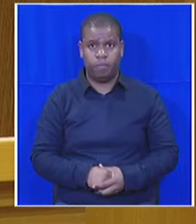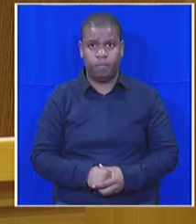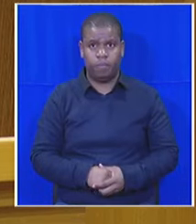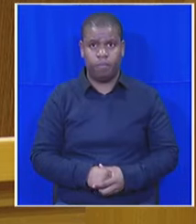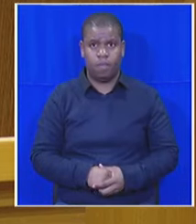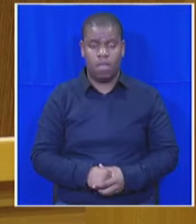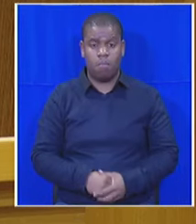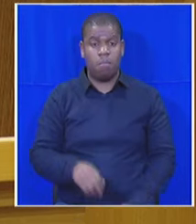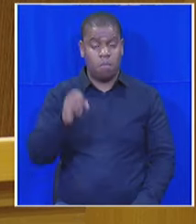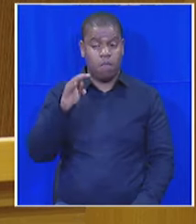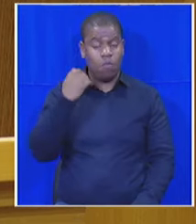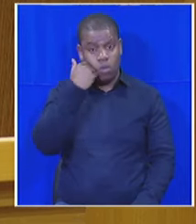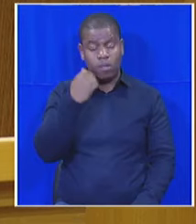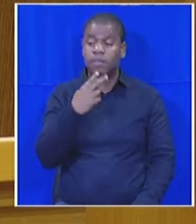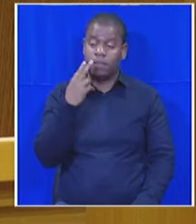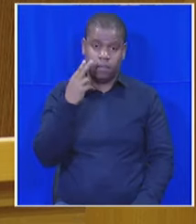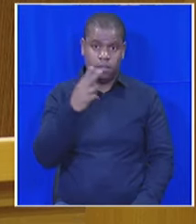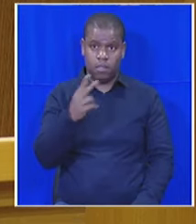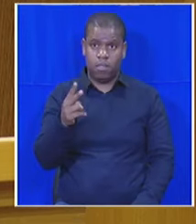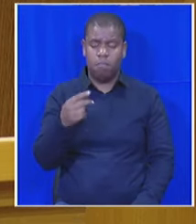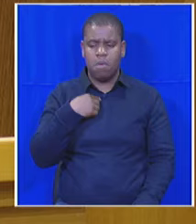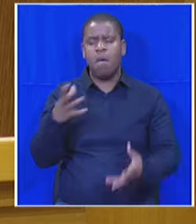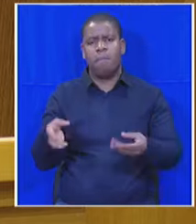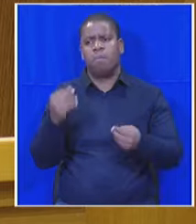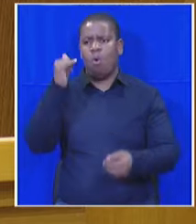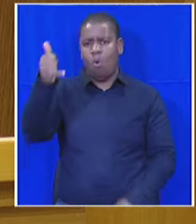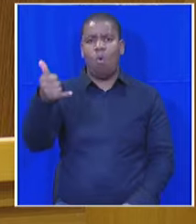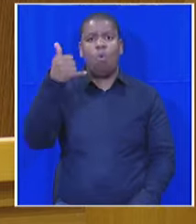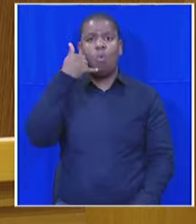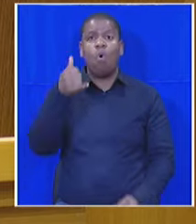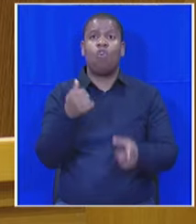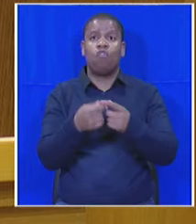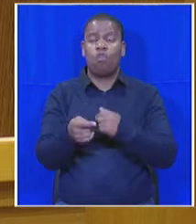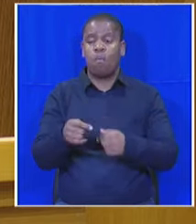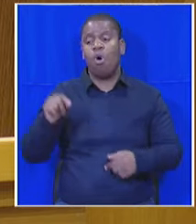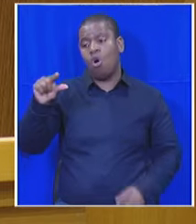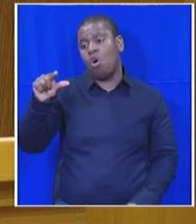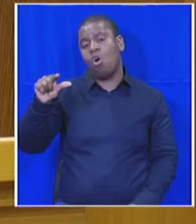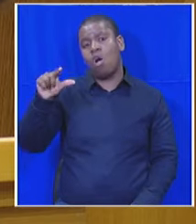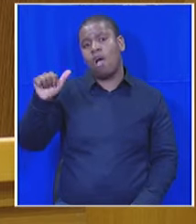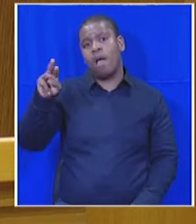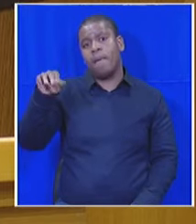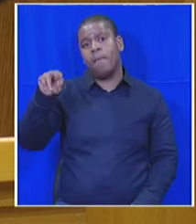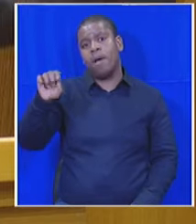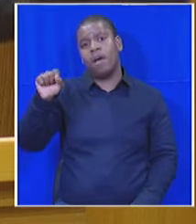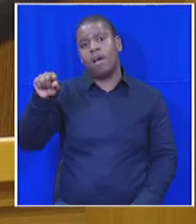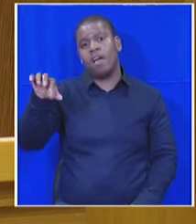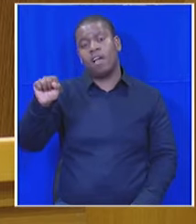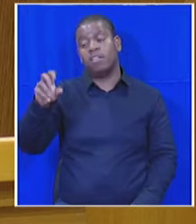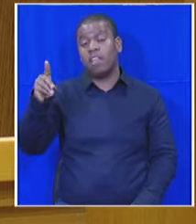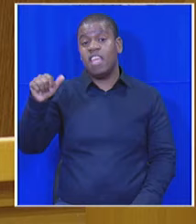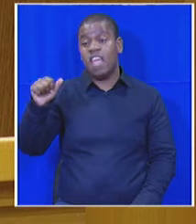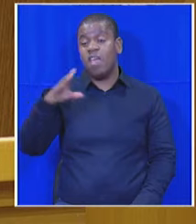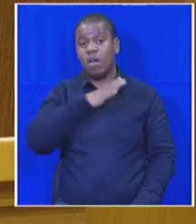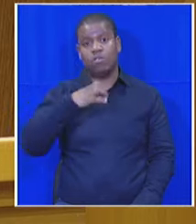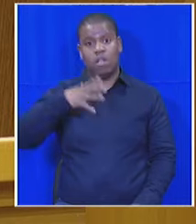You know, Honorable Chairperson, I received a call from Khomagas in the Northern Cape, where a DA councillor